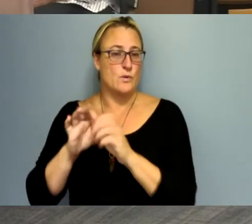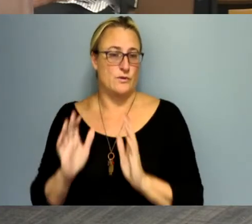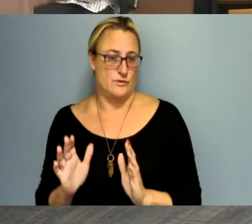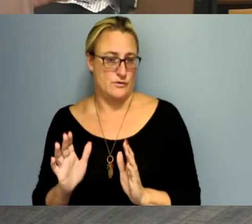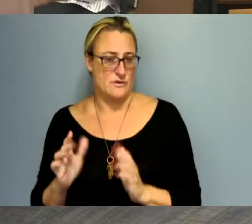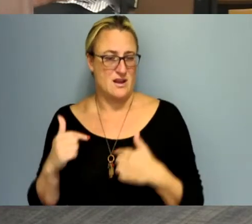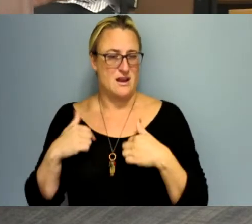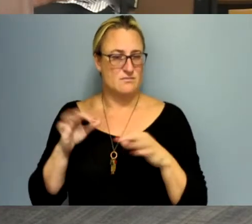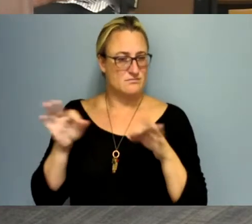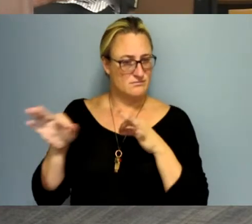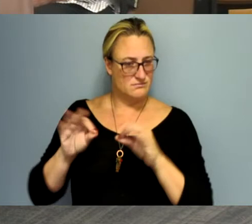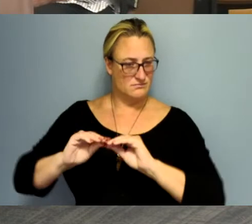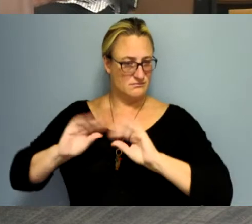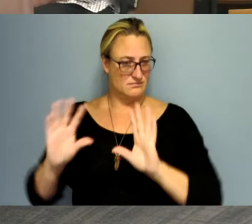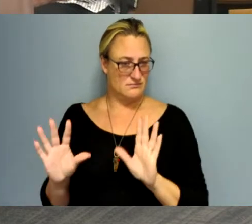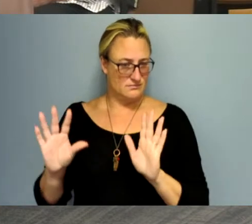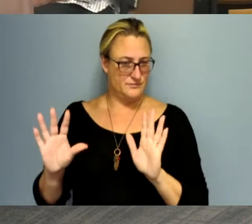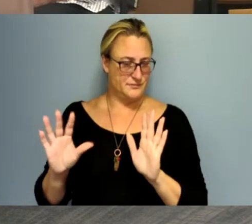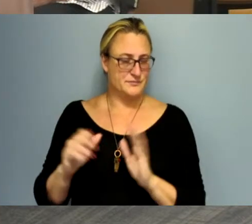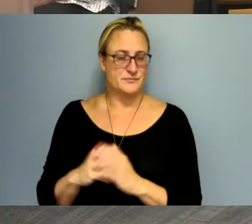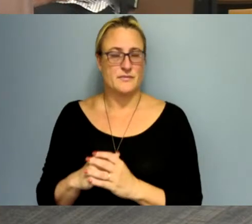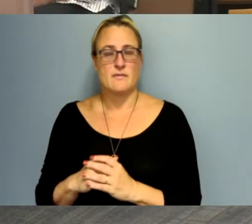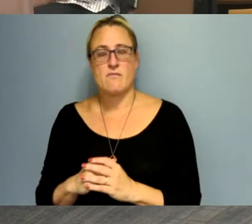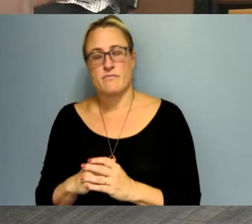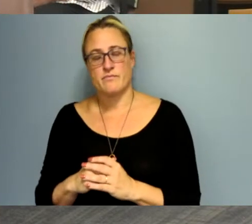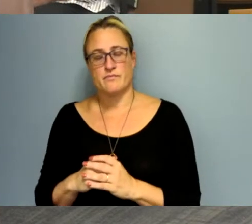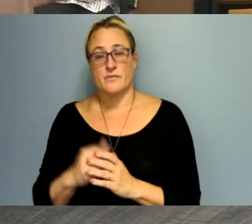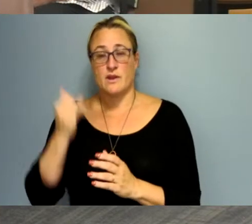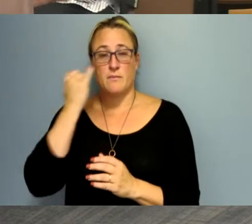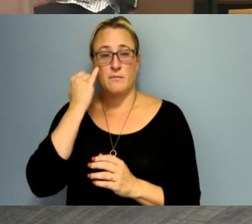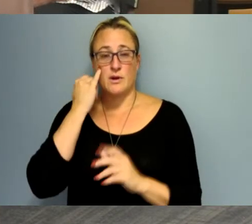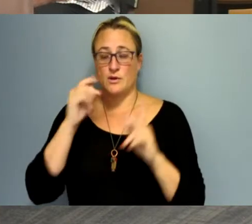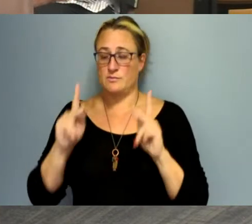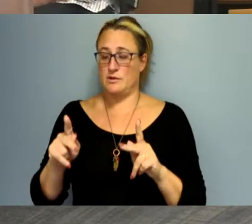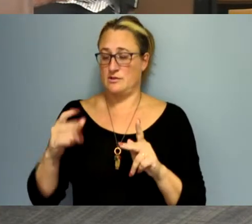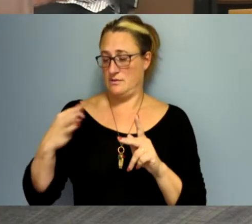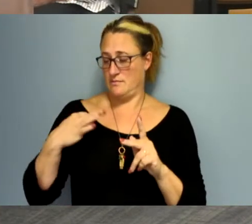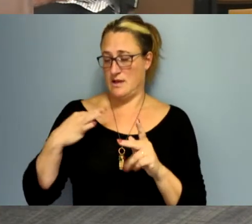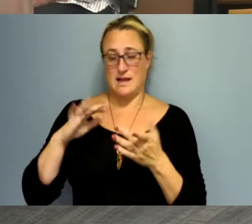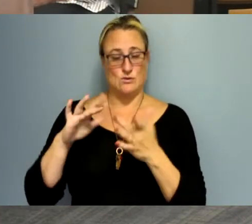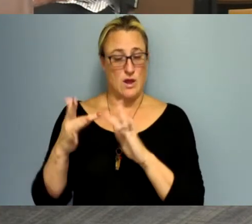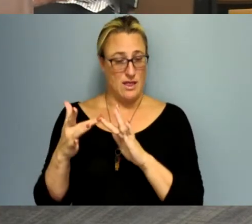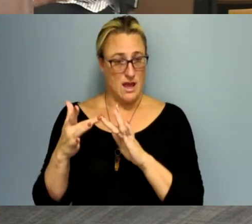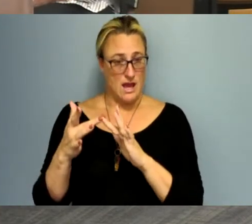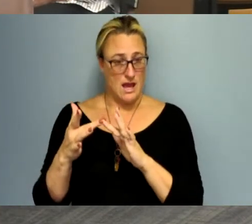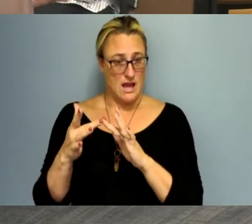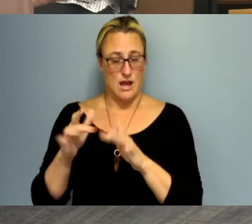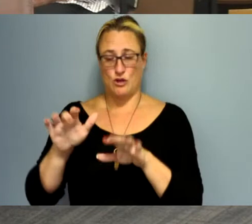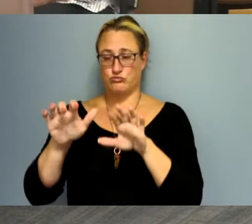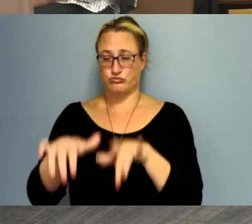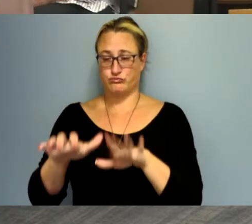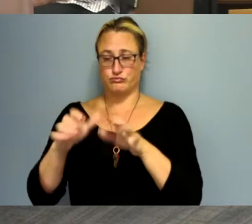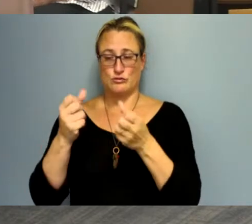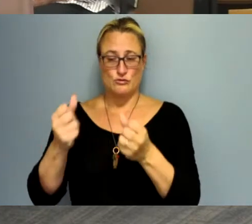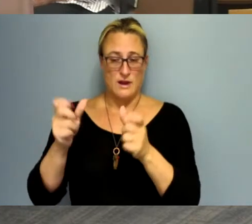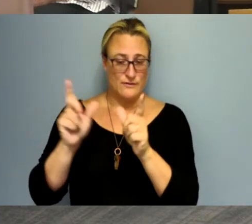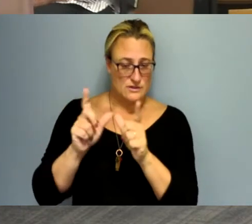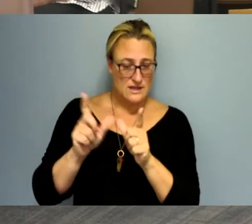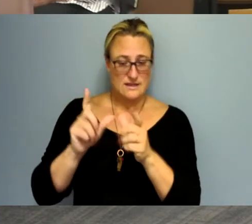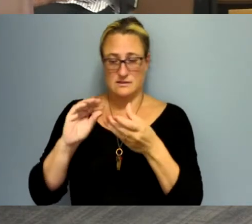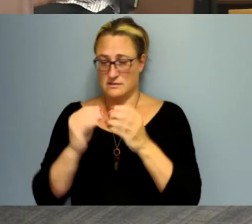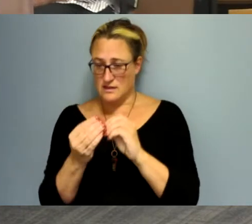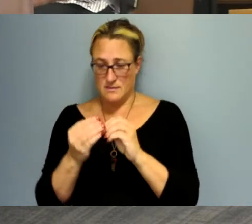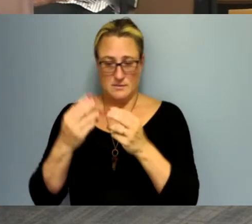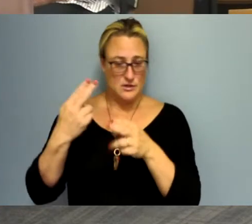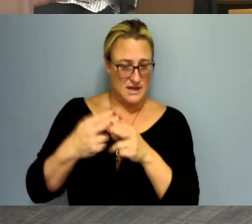little clarification on that. So if somebody applies online and puts in their driver's license number and their name exactly how it appears on their